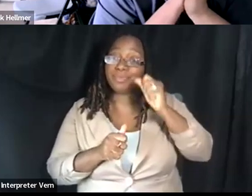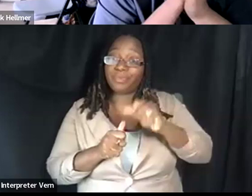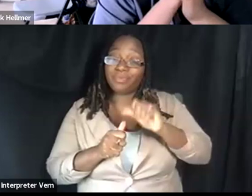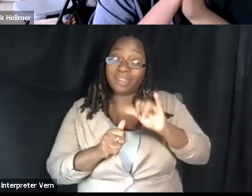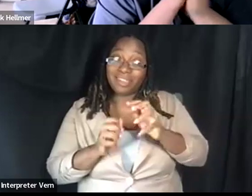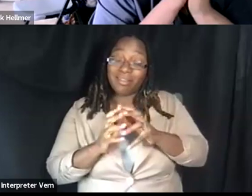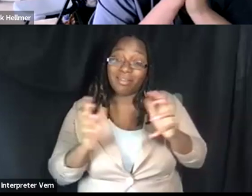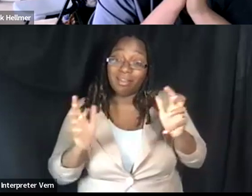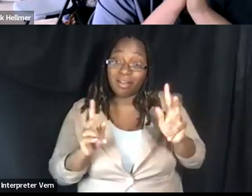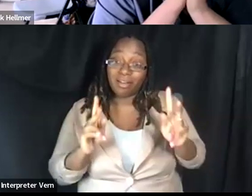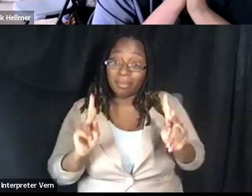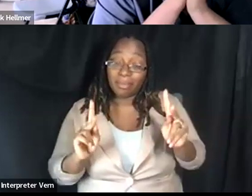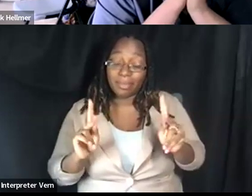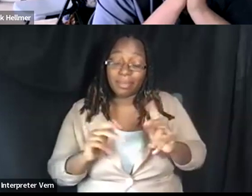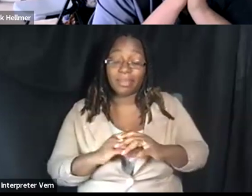of people. That's